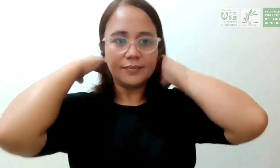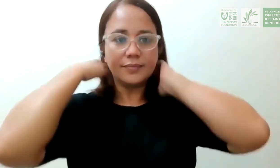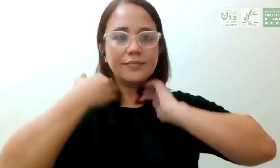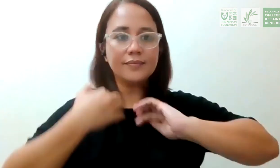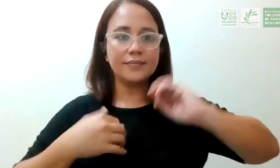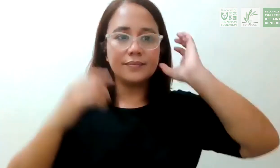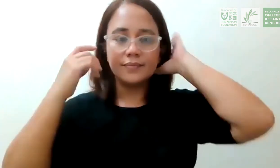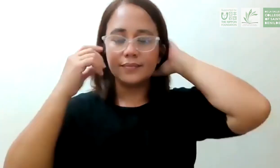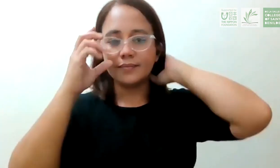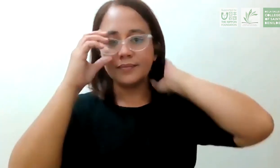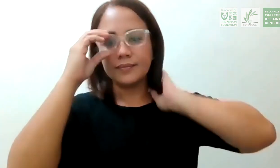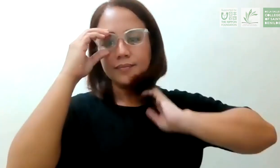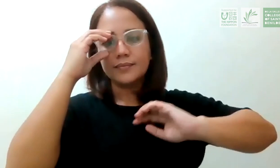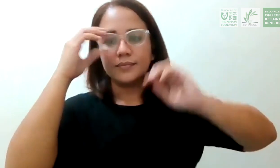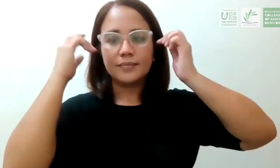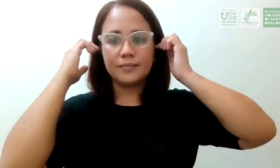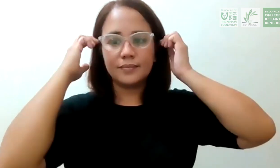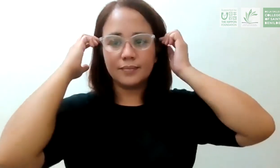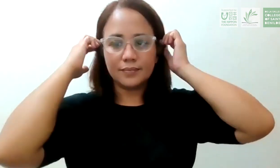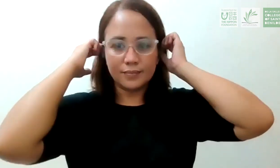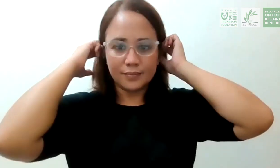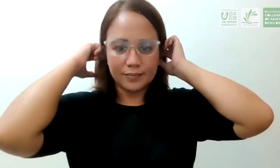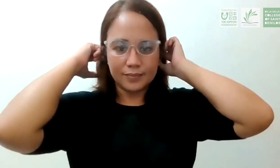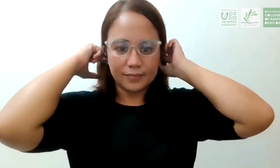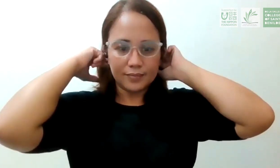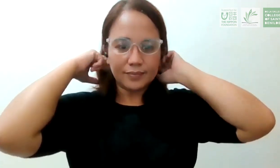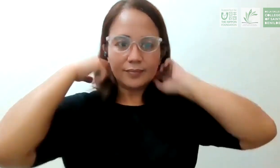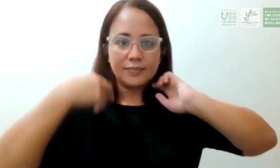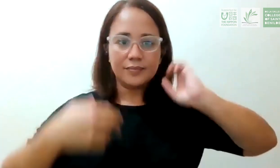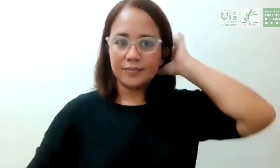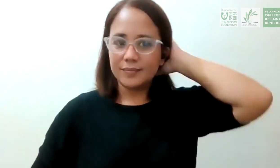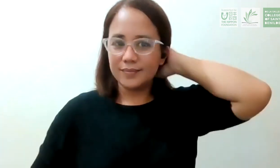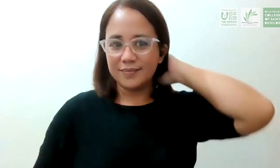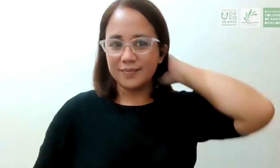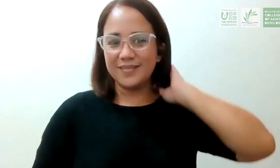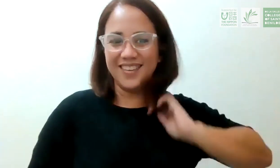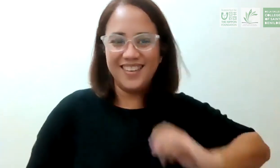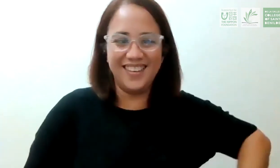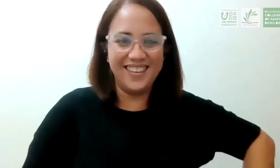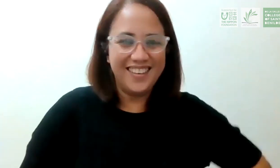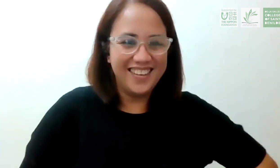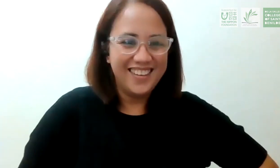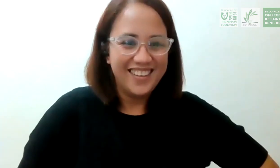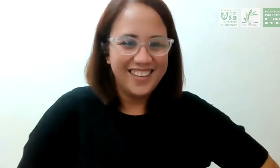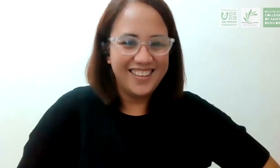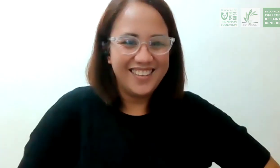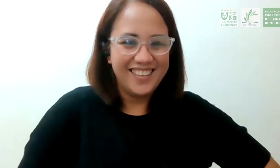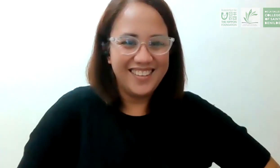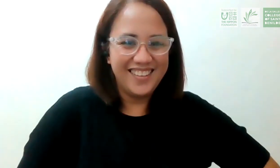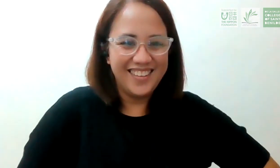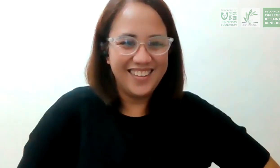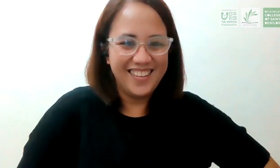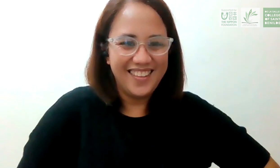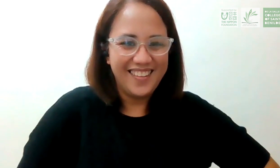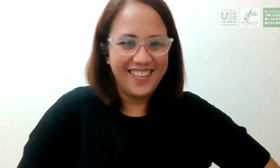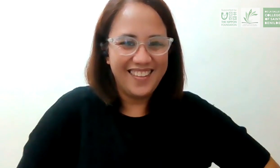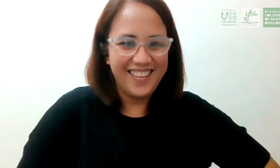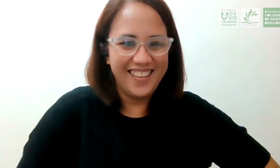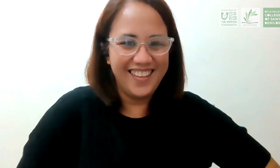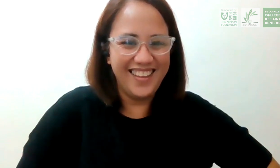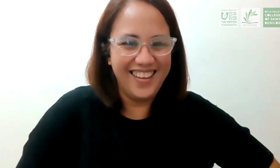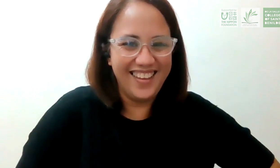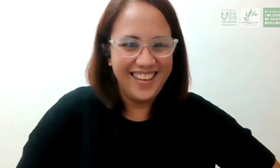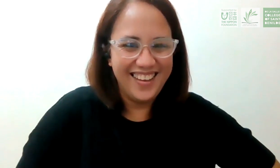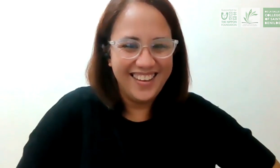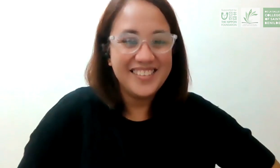Thank you, sir. Thank you, Dr. Woody. Thank you so much. Great discussion. Thank you, interpreters.